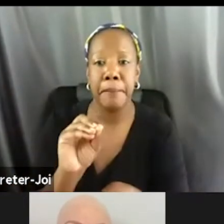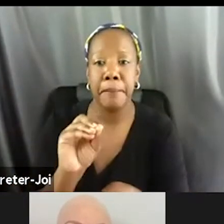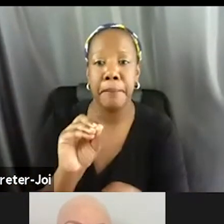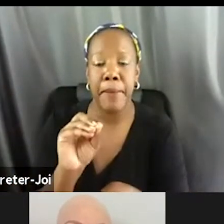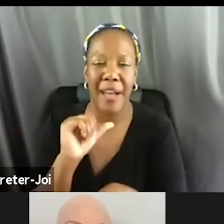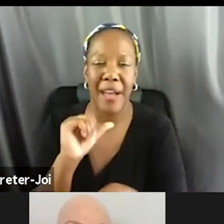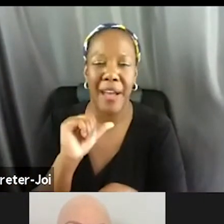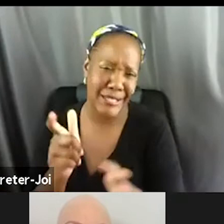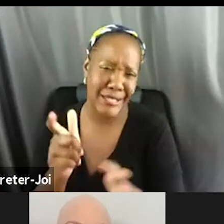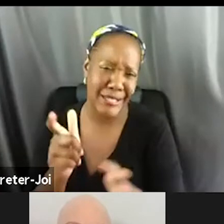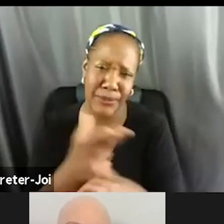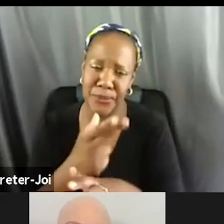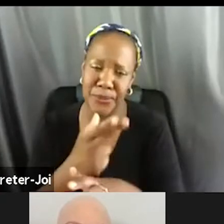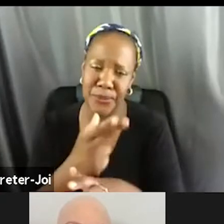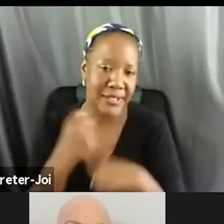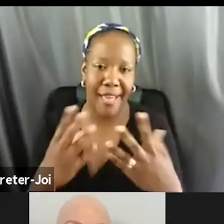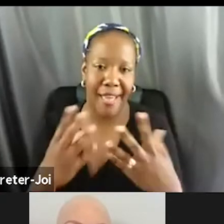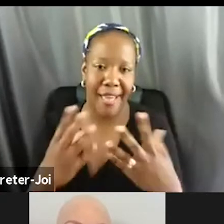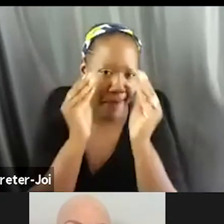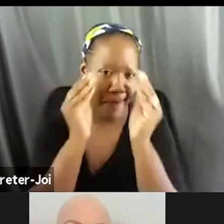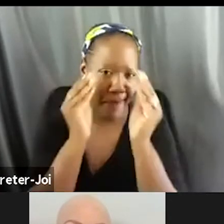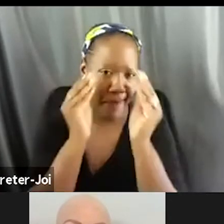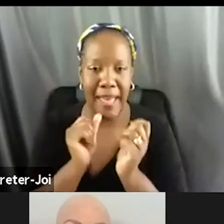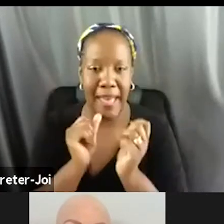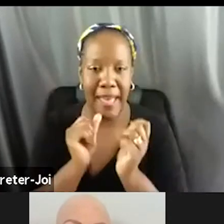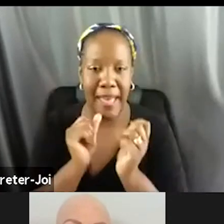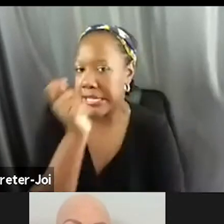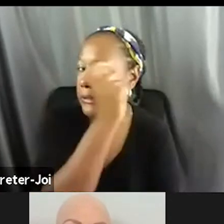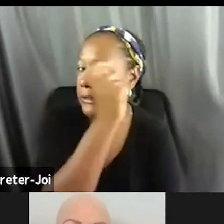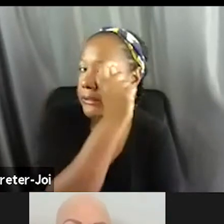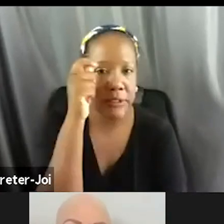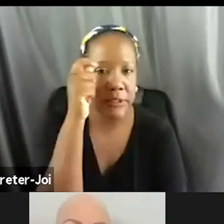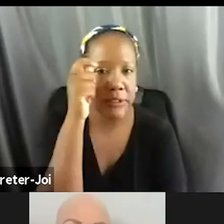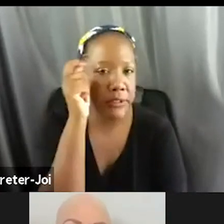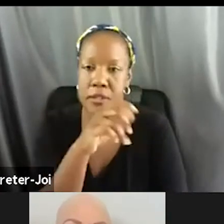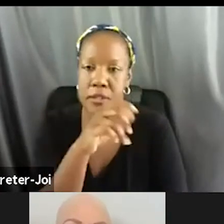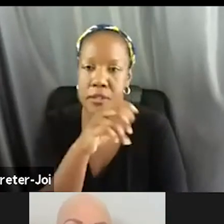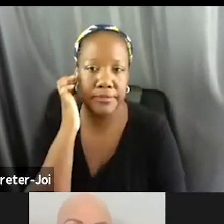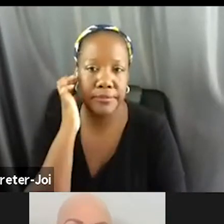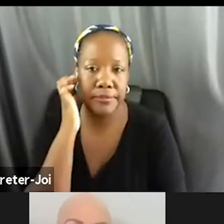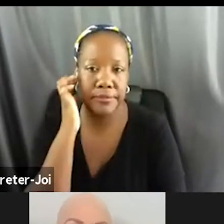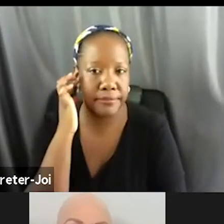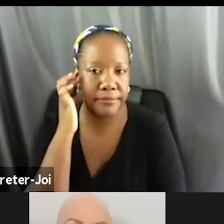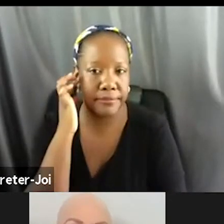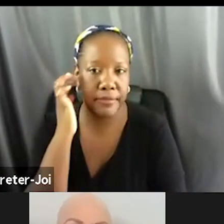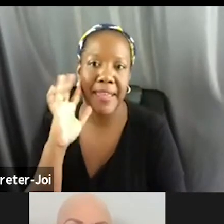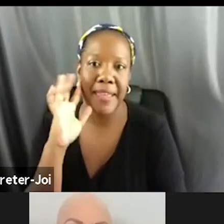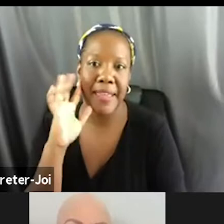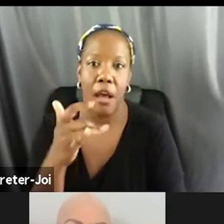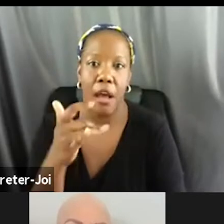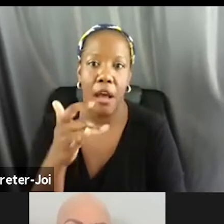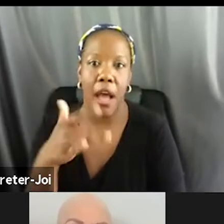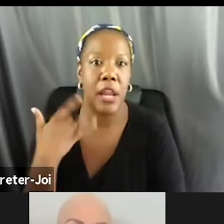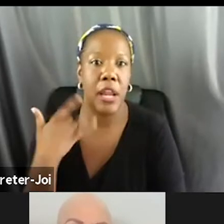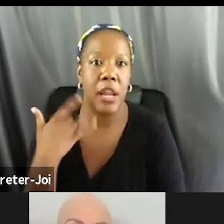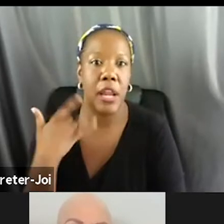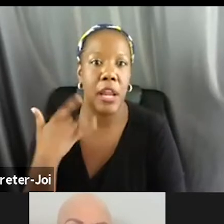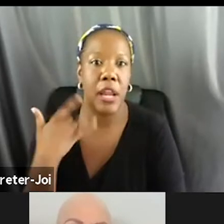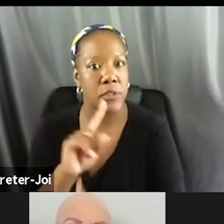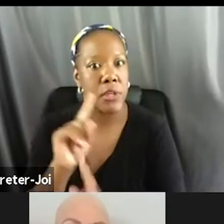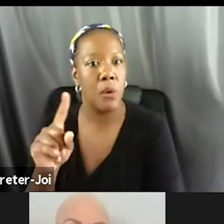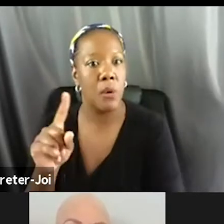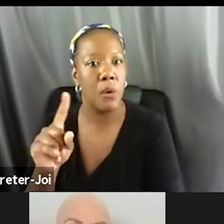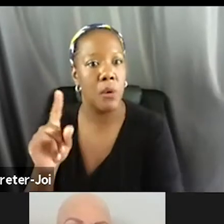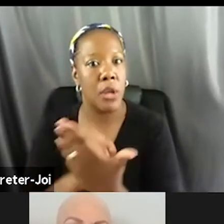makeup person. Like, I didn't fill in my eyebrows and the precision that we have now. I mean, goodness, I feel like I have to go to art school just to put on eyebrows.